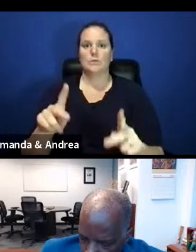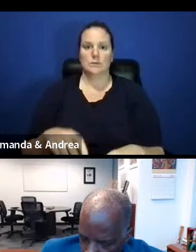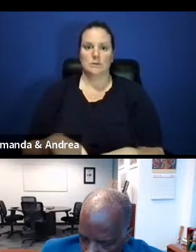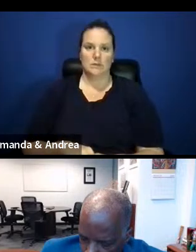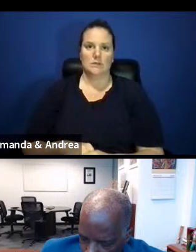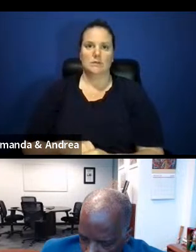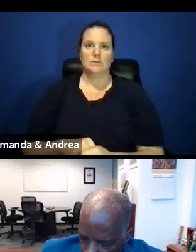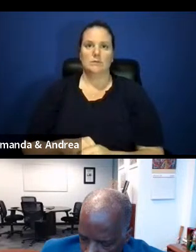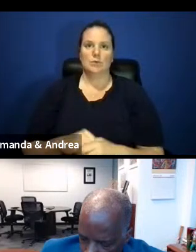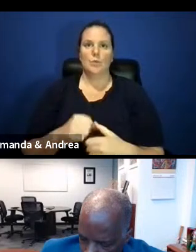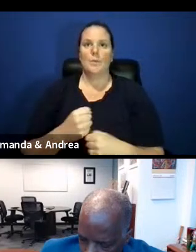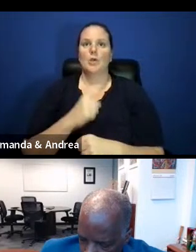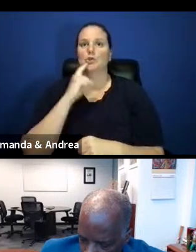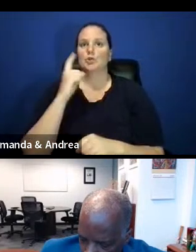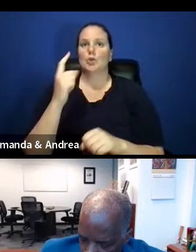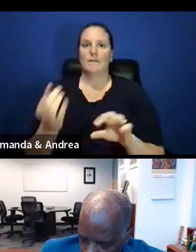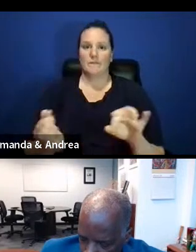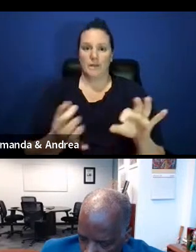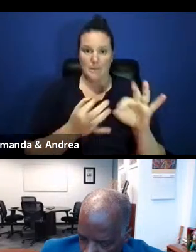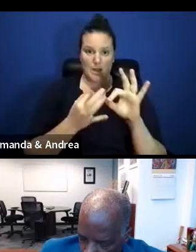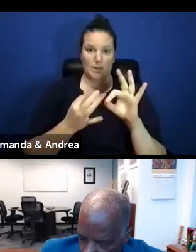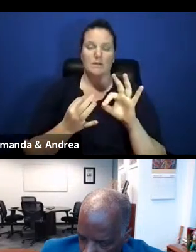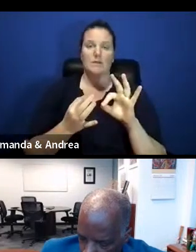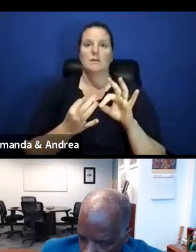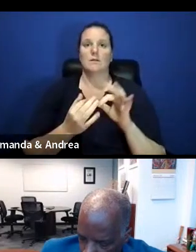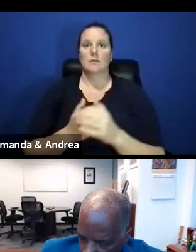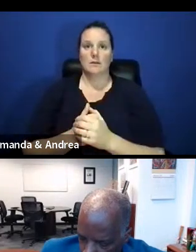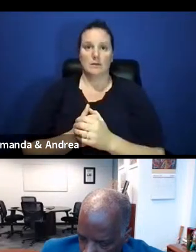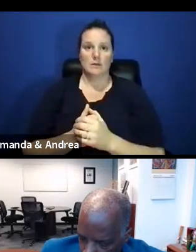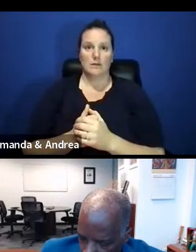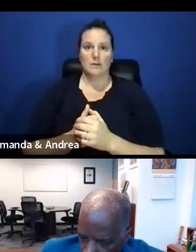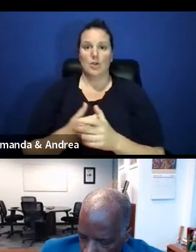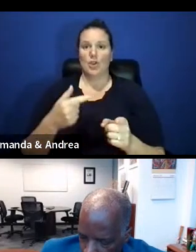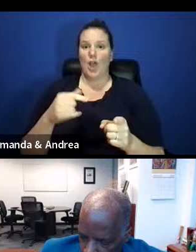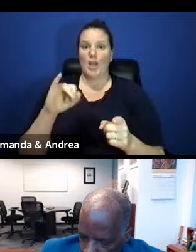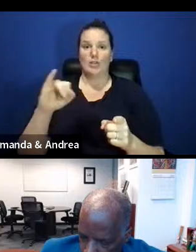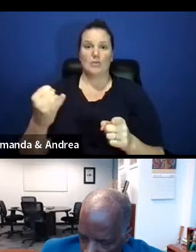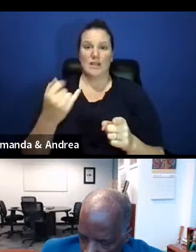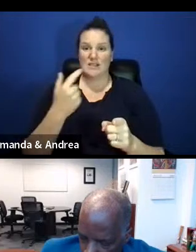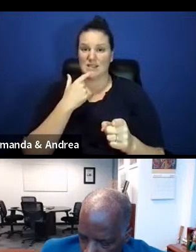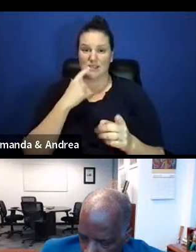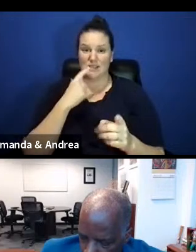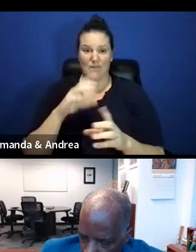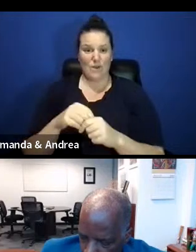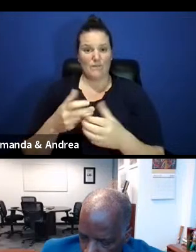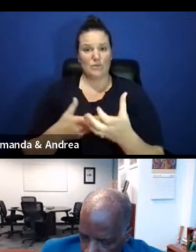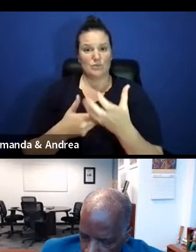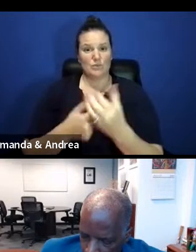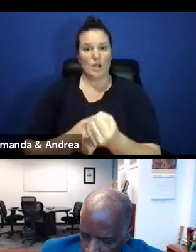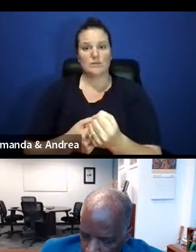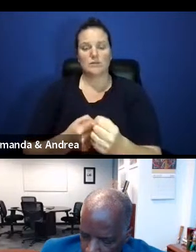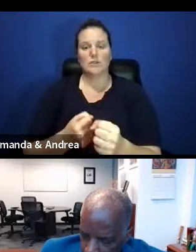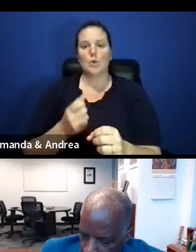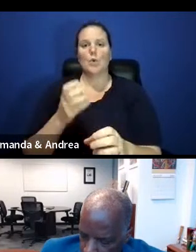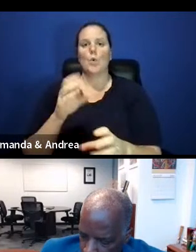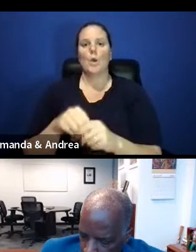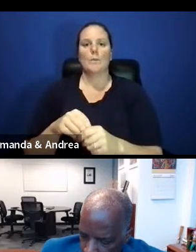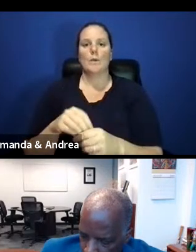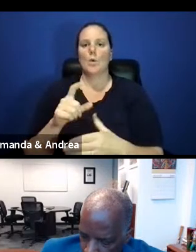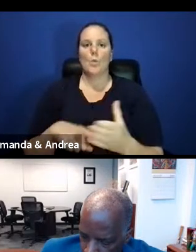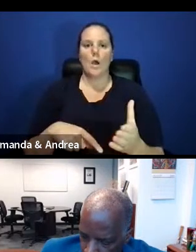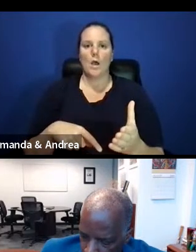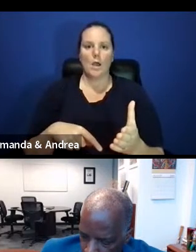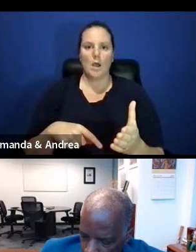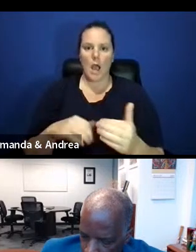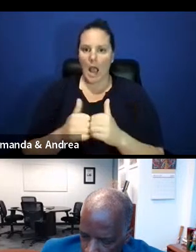that the feedback we're getting is, as Greg said, part of that trust, incorporated into the way that we're looking at this